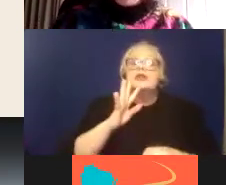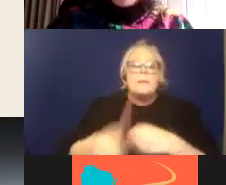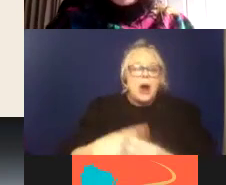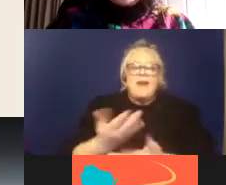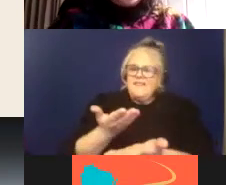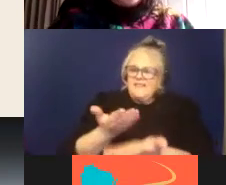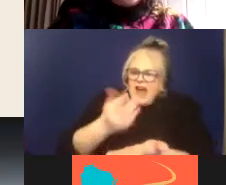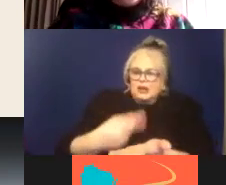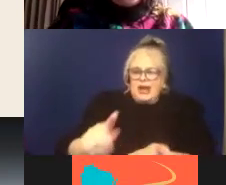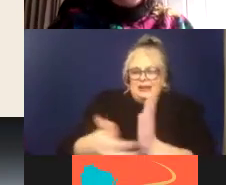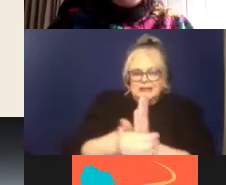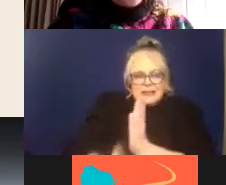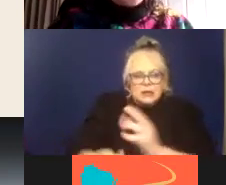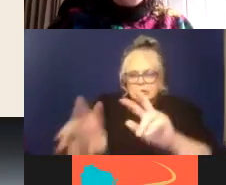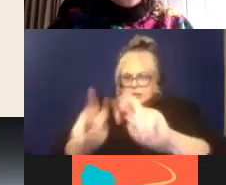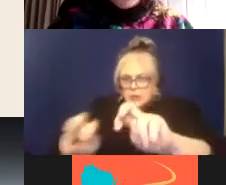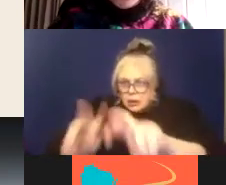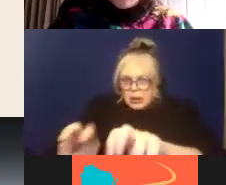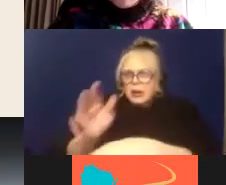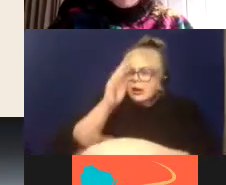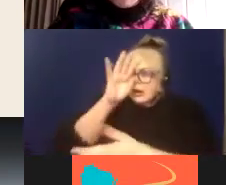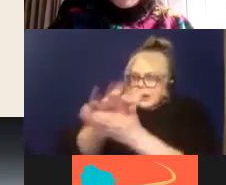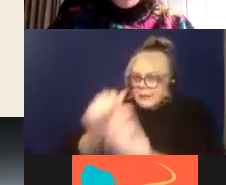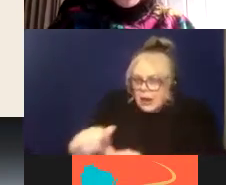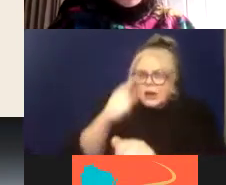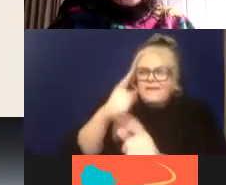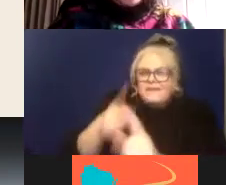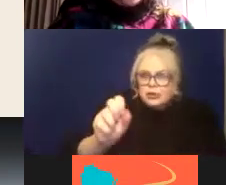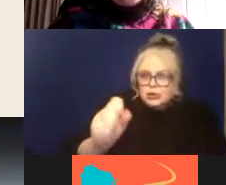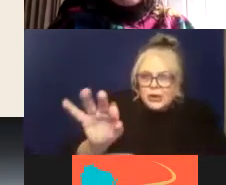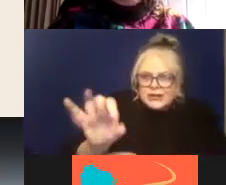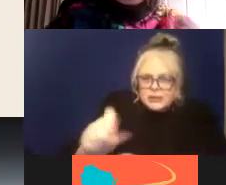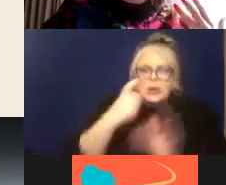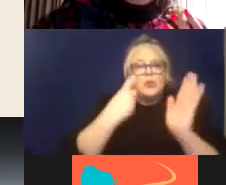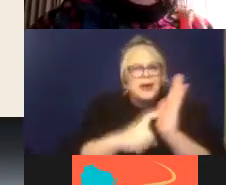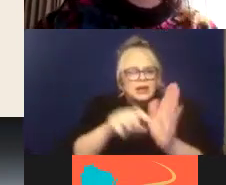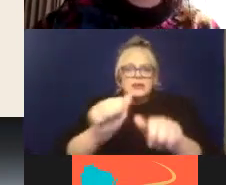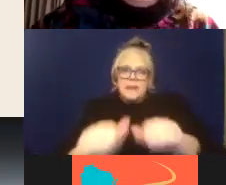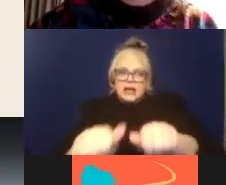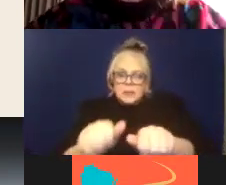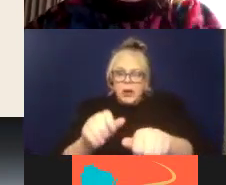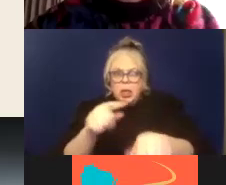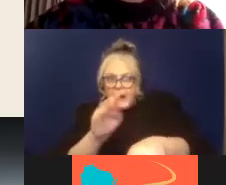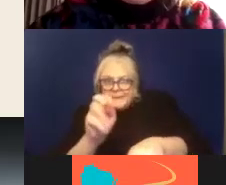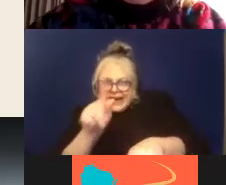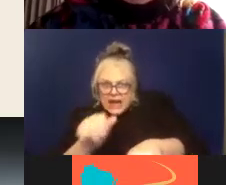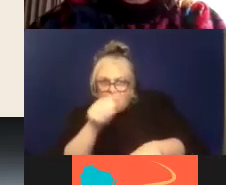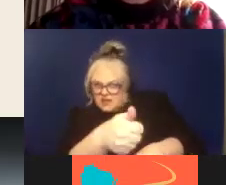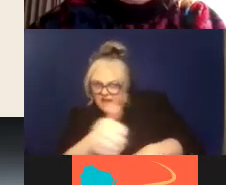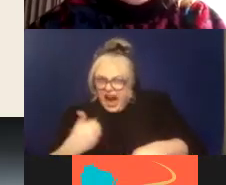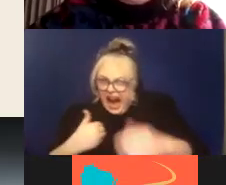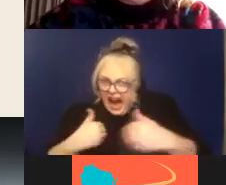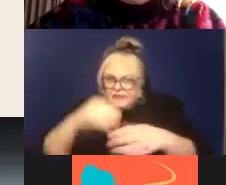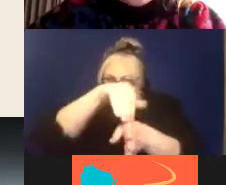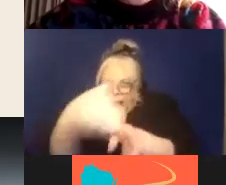sources, recognizing potential bias in media, and it helps us to make better choices when deciding